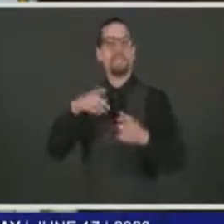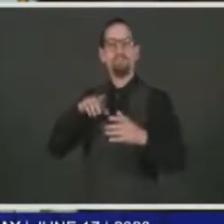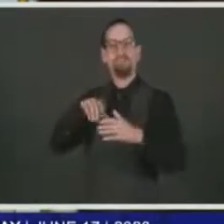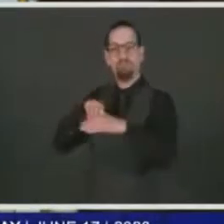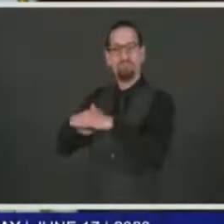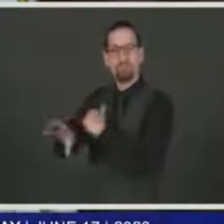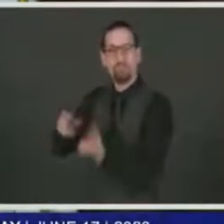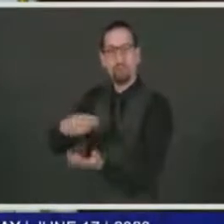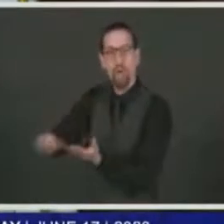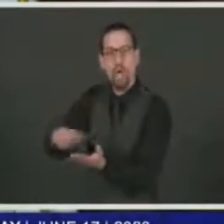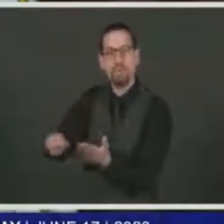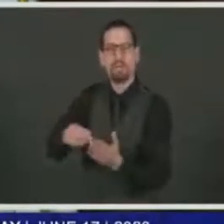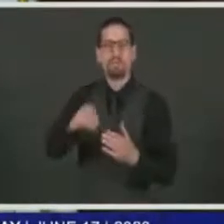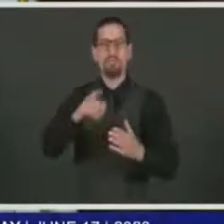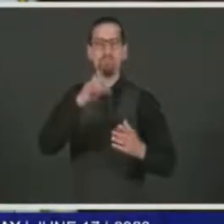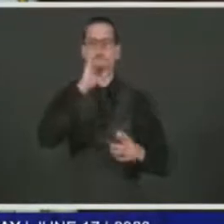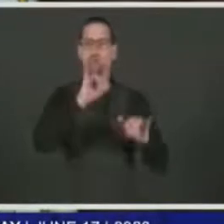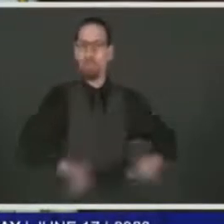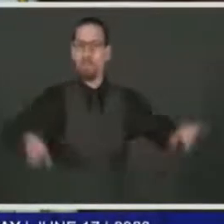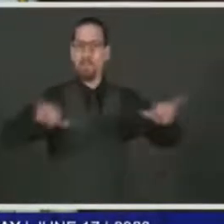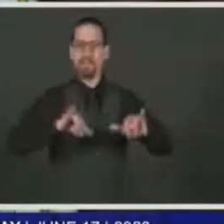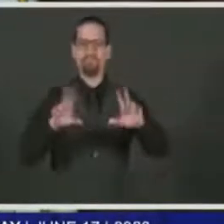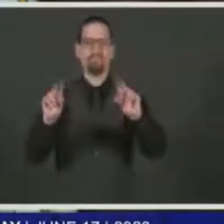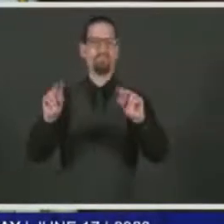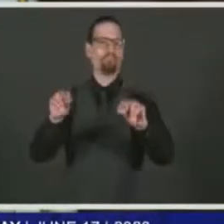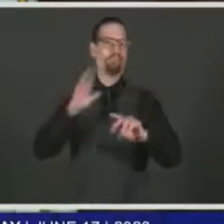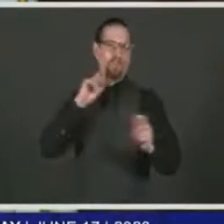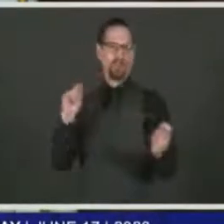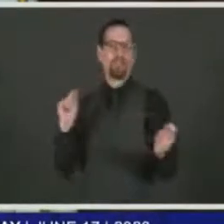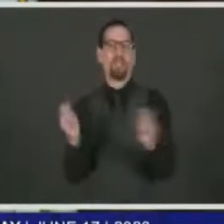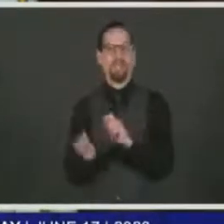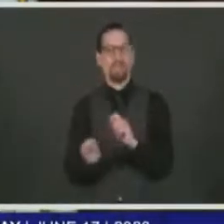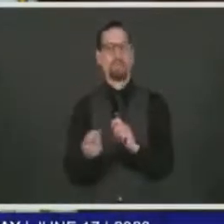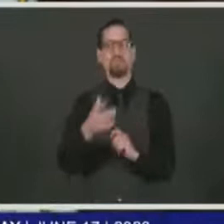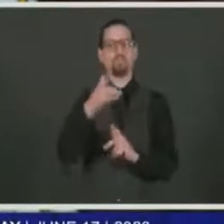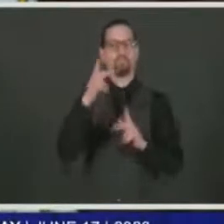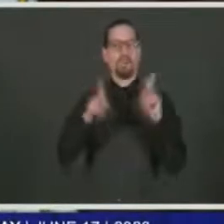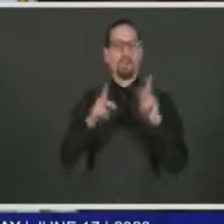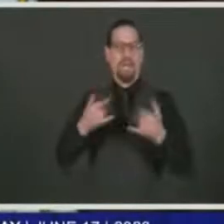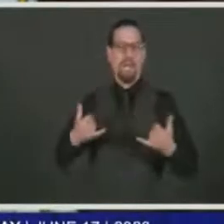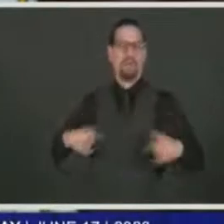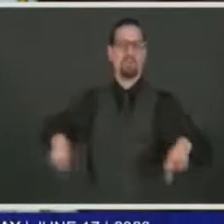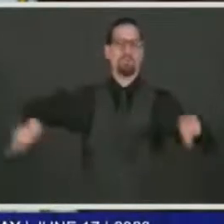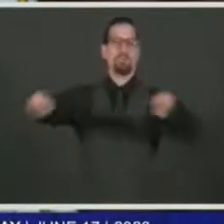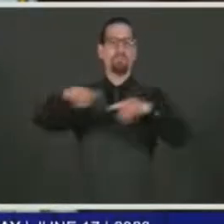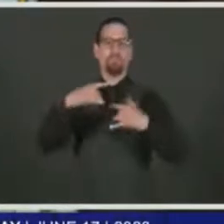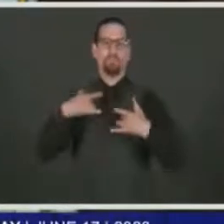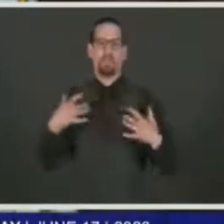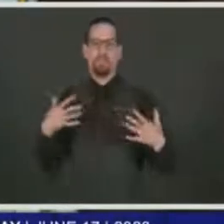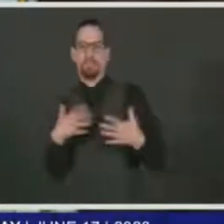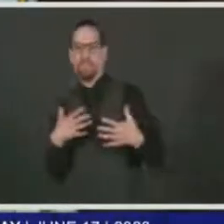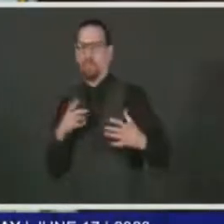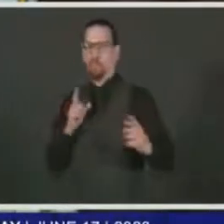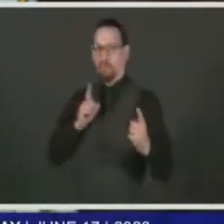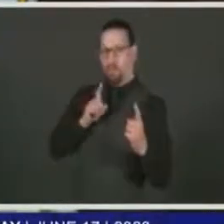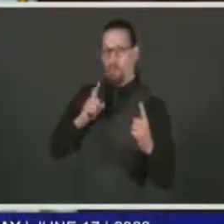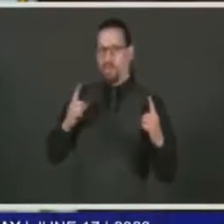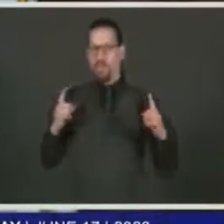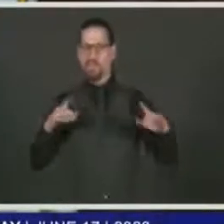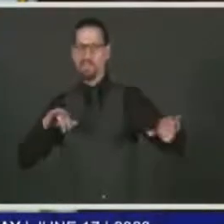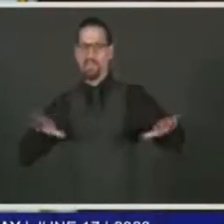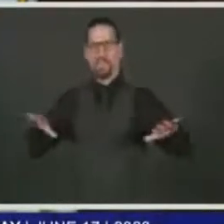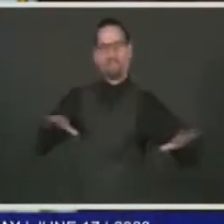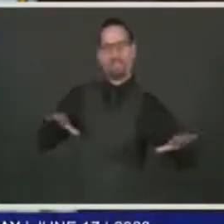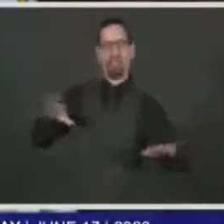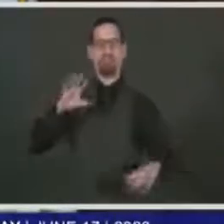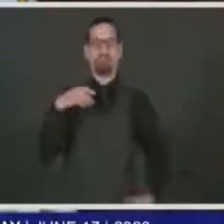hospitality. And that's scary to hear if you're in that business. But what I want you to hear is we're going to embrace that